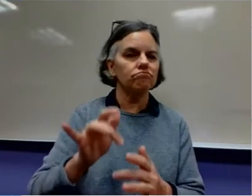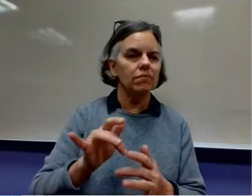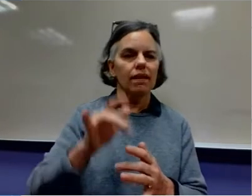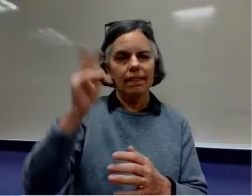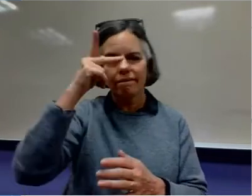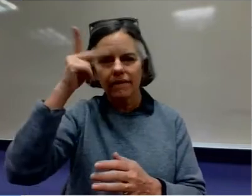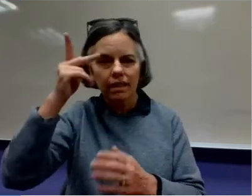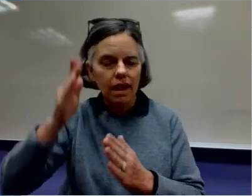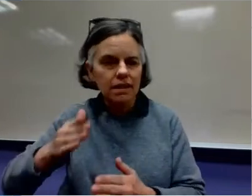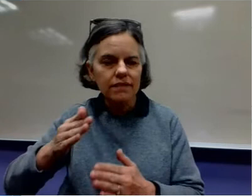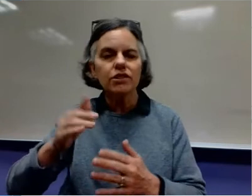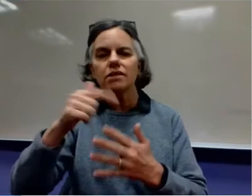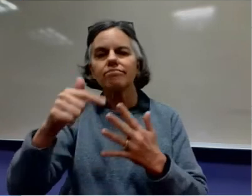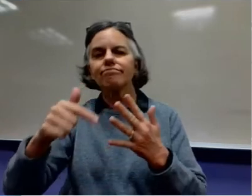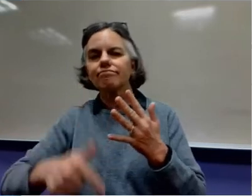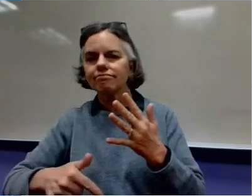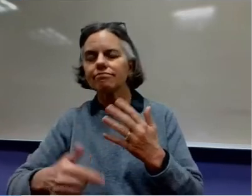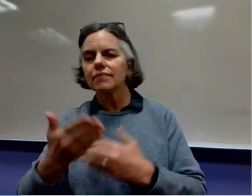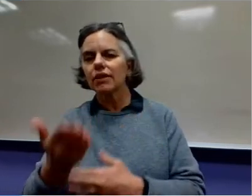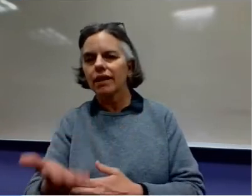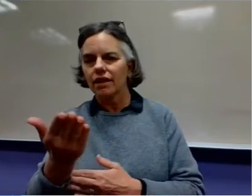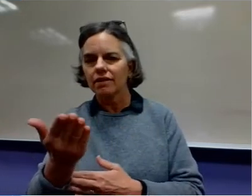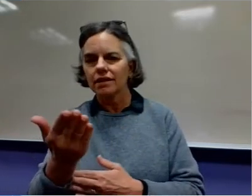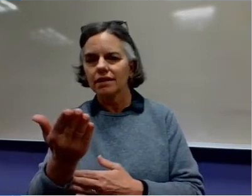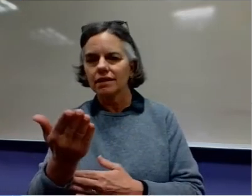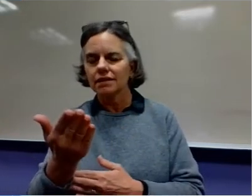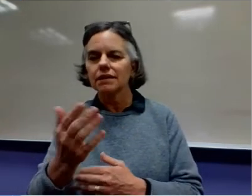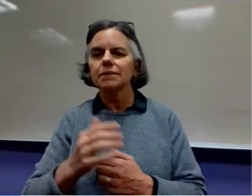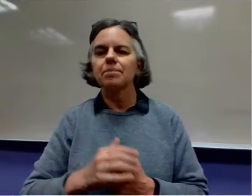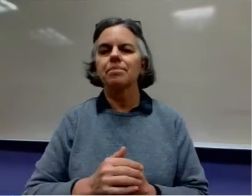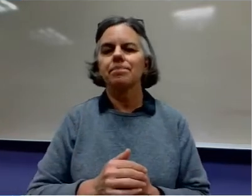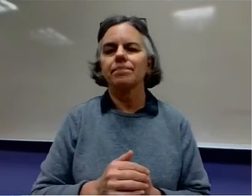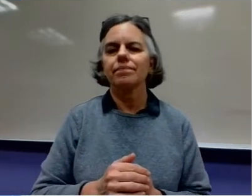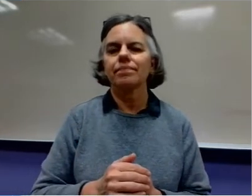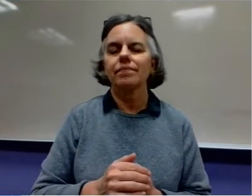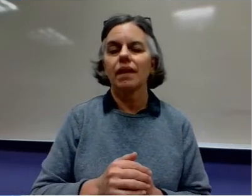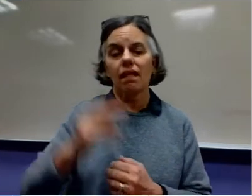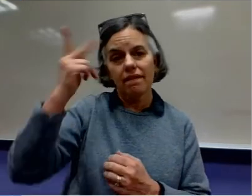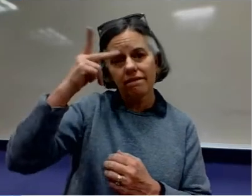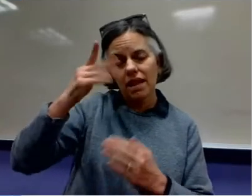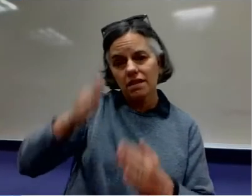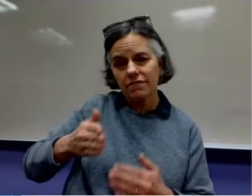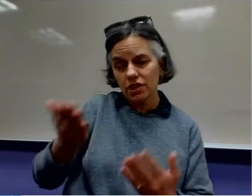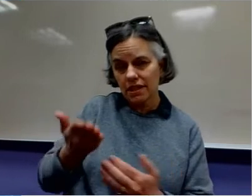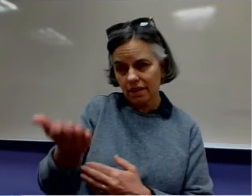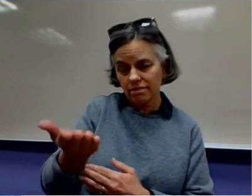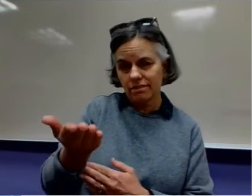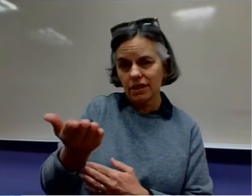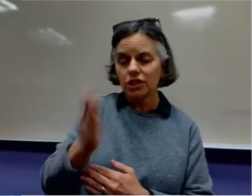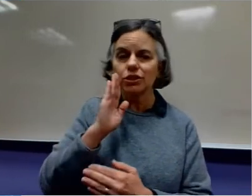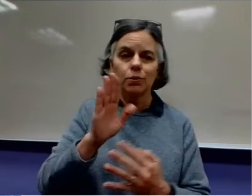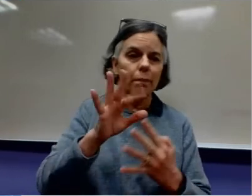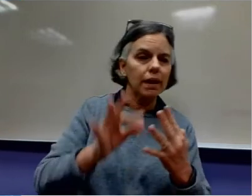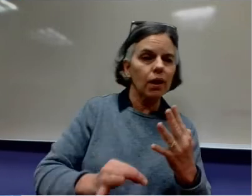then the philosophers are all here. Sorry, this is a little hard to see. I just noticed. Okay. Philosophers are here, so